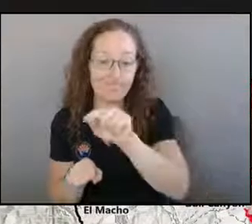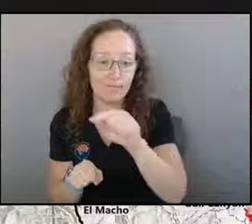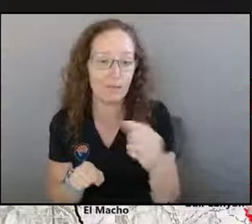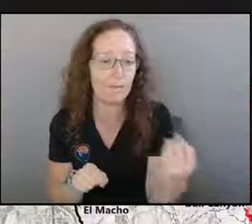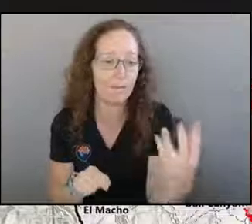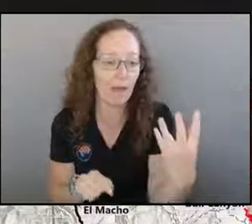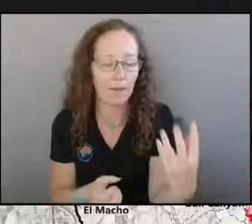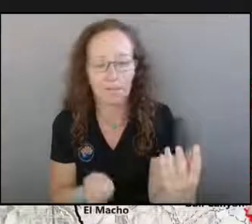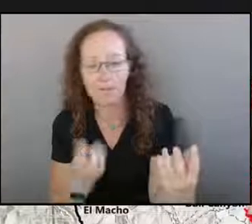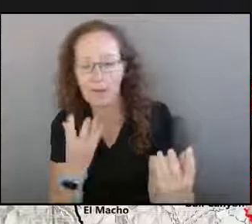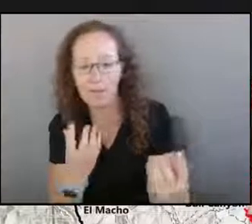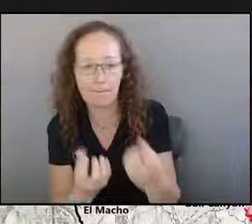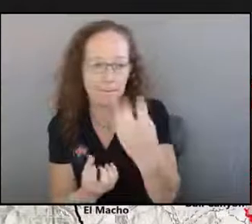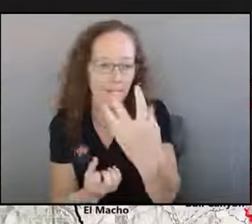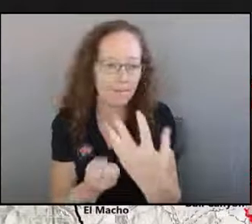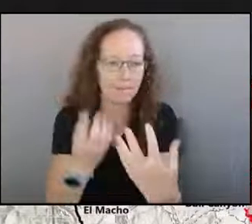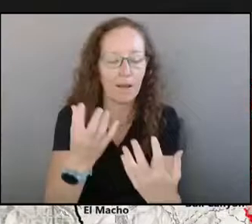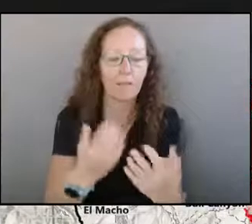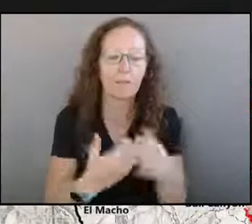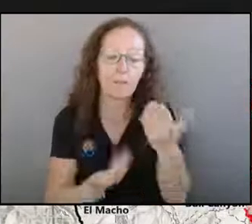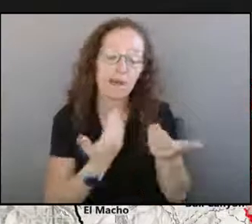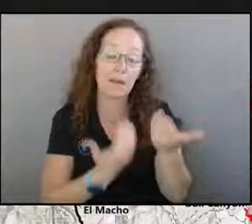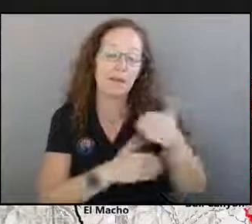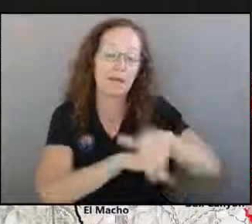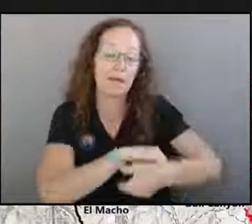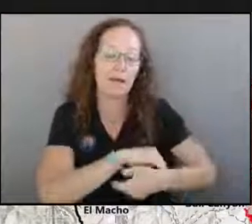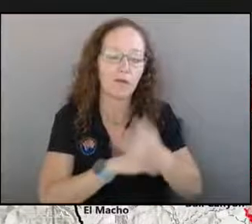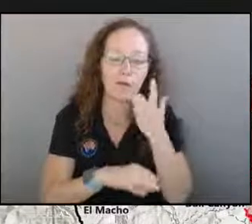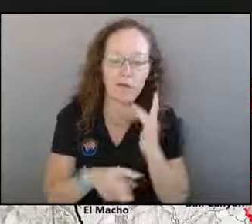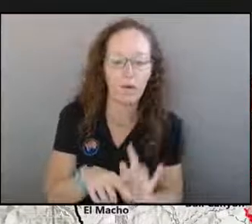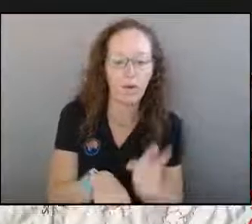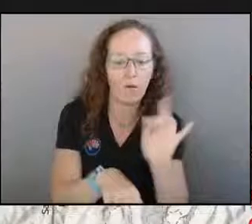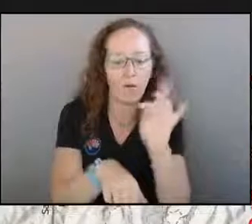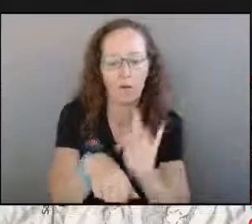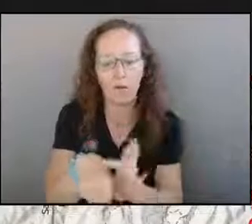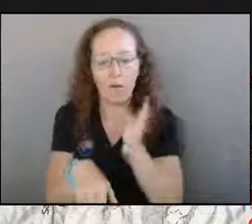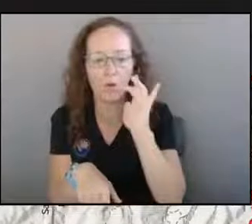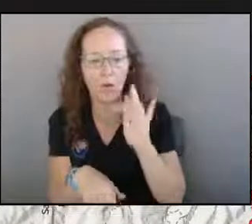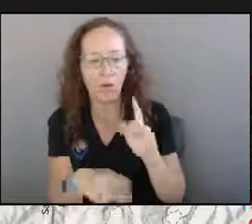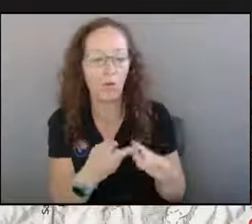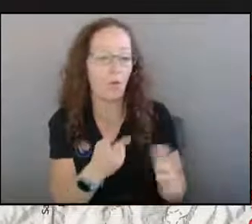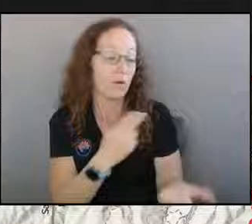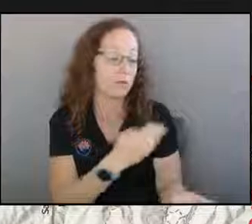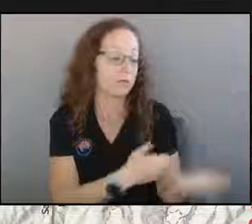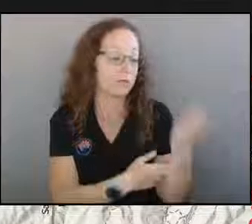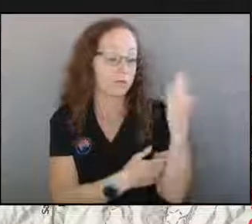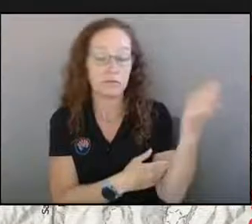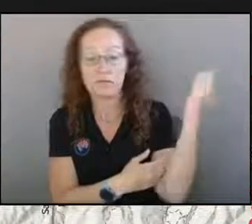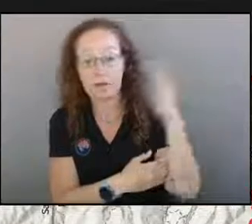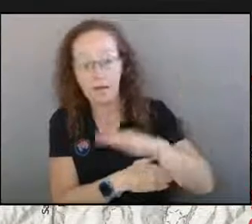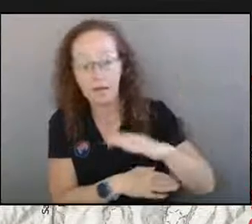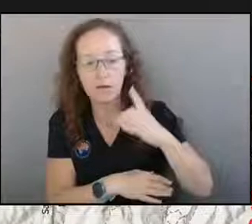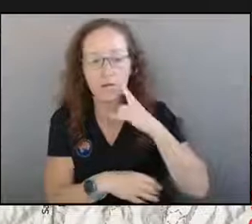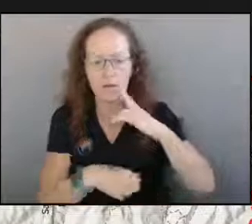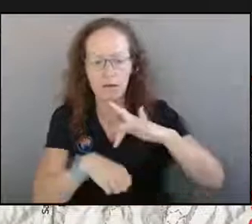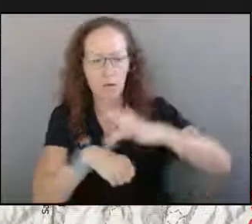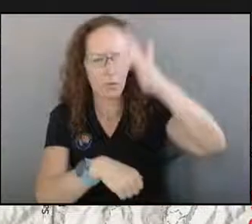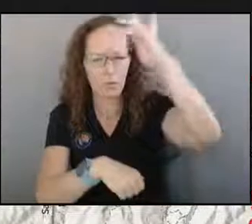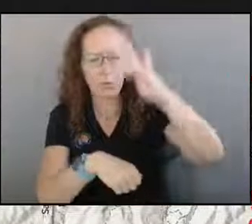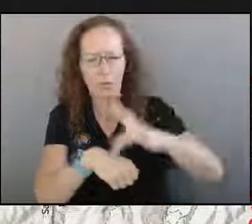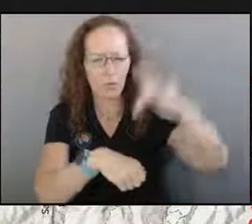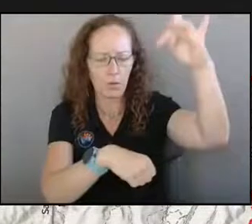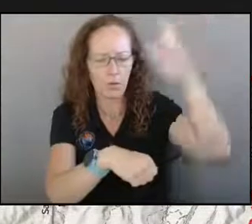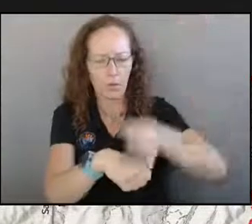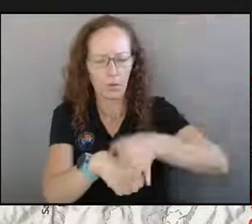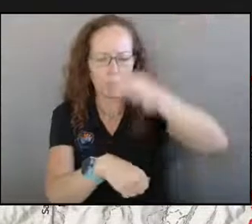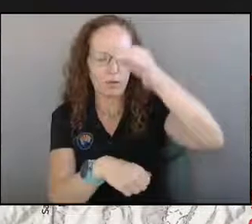at night or small columns coming out of there in the daytime as pockets burn out, but nothing in perimeter spread. Then we get